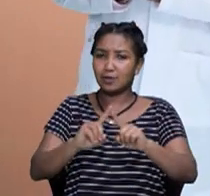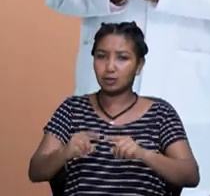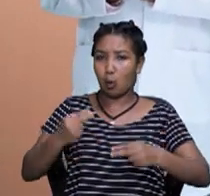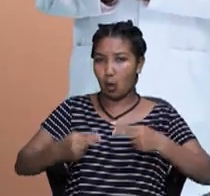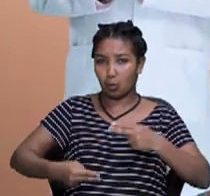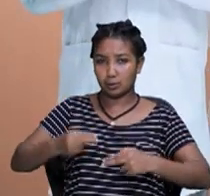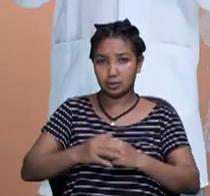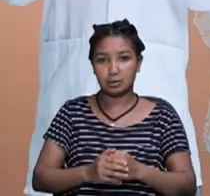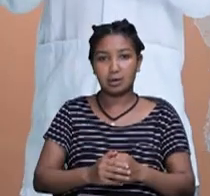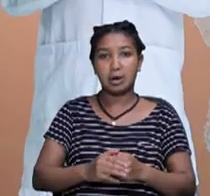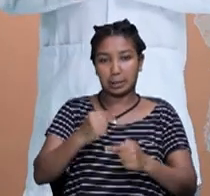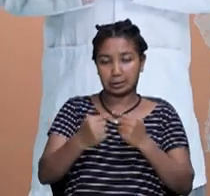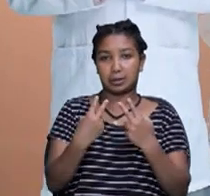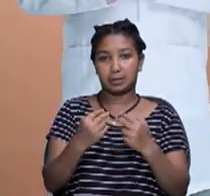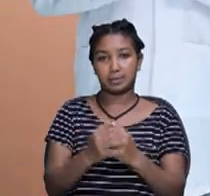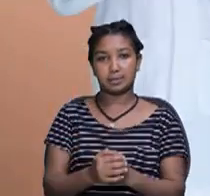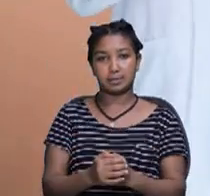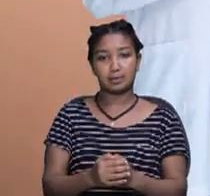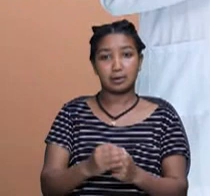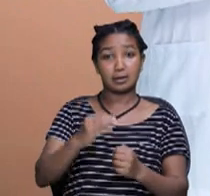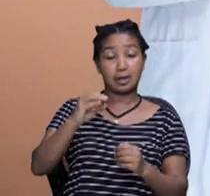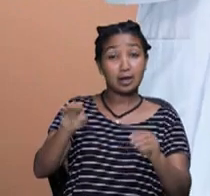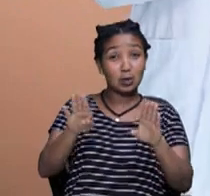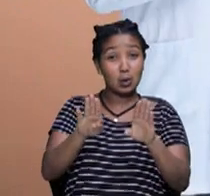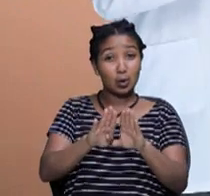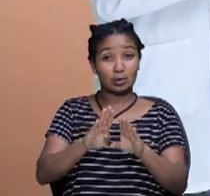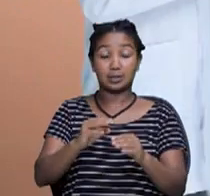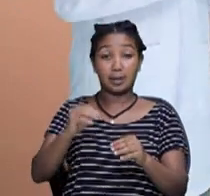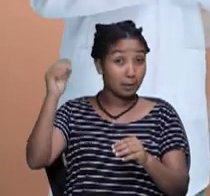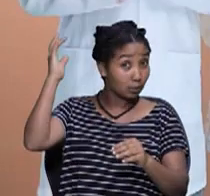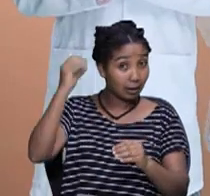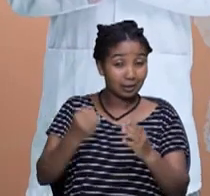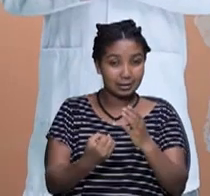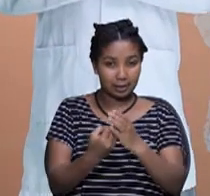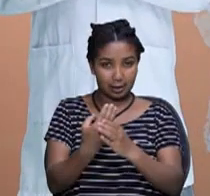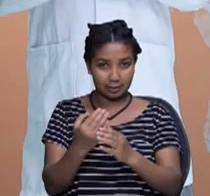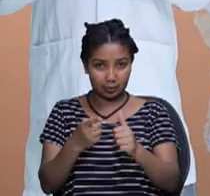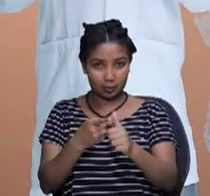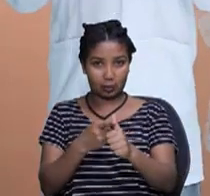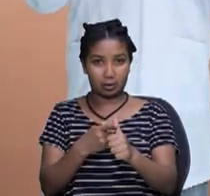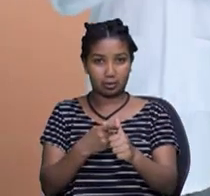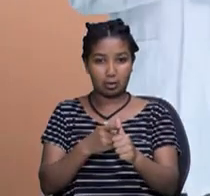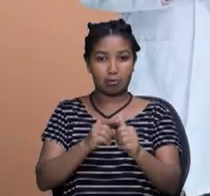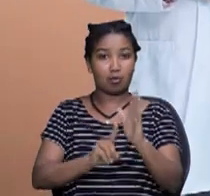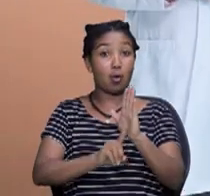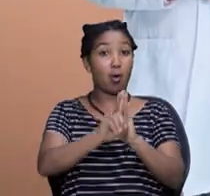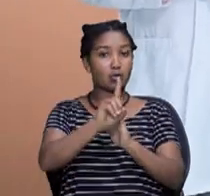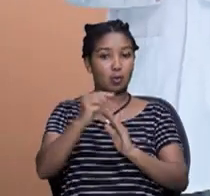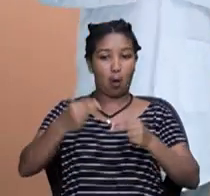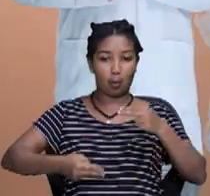hormones. Let us see. The endocrine gland, the pituitary gland secretes growth